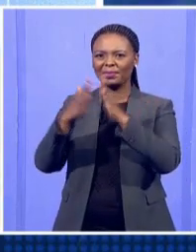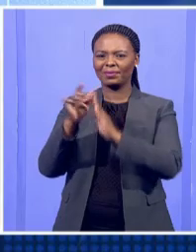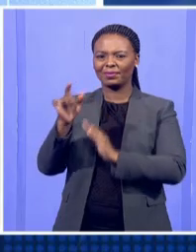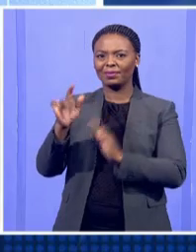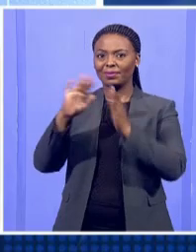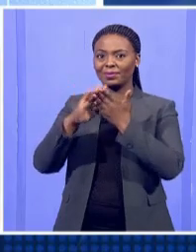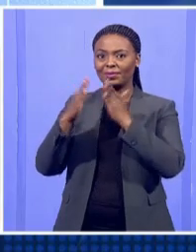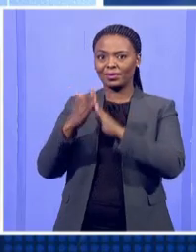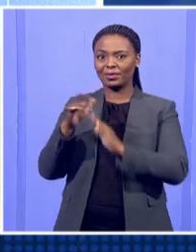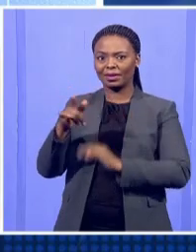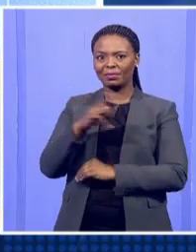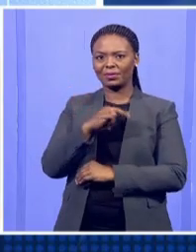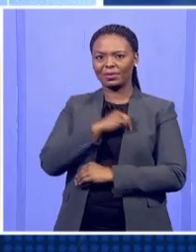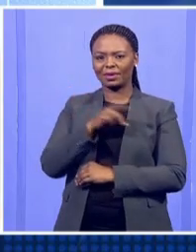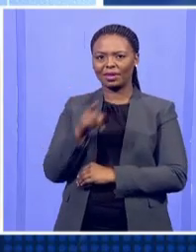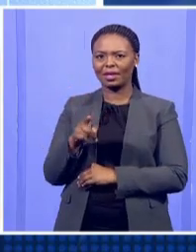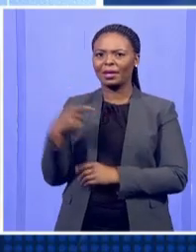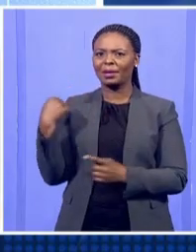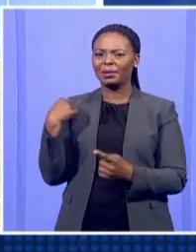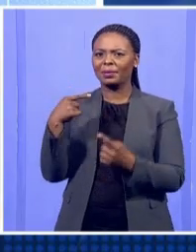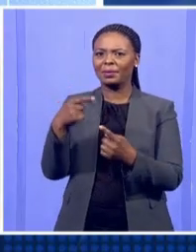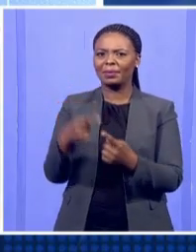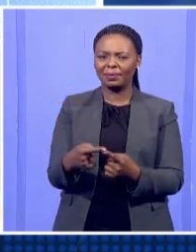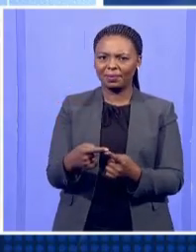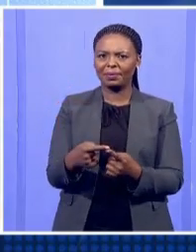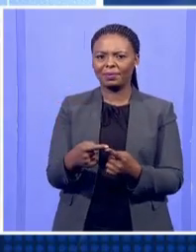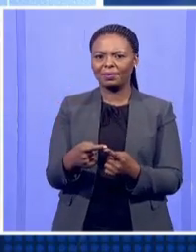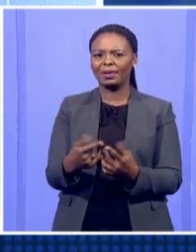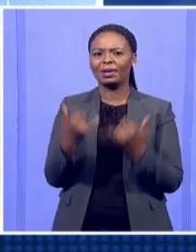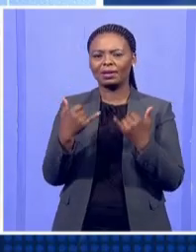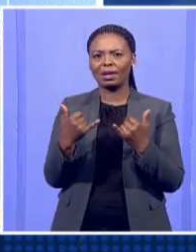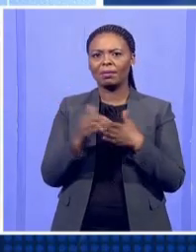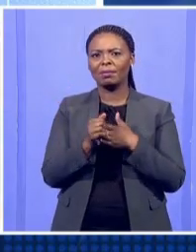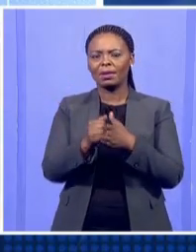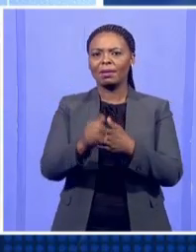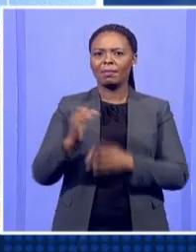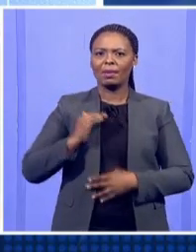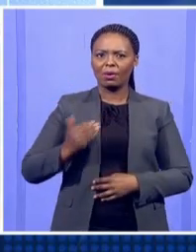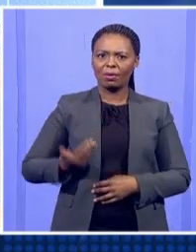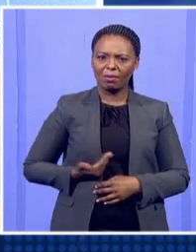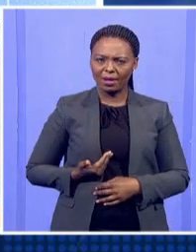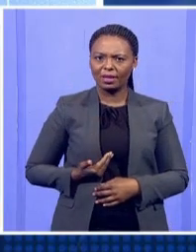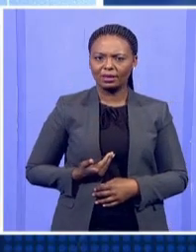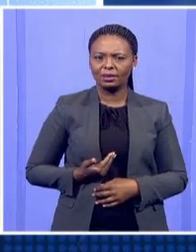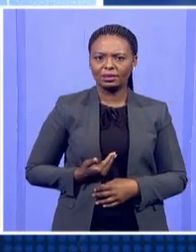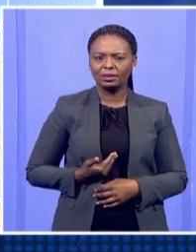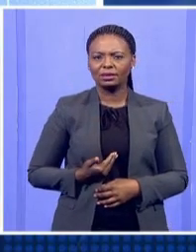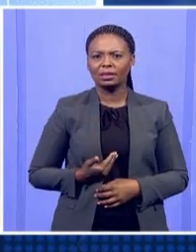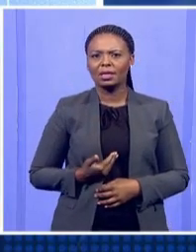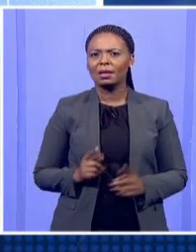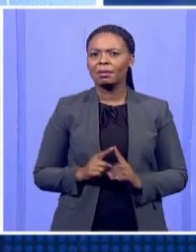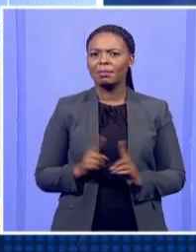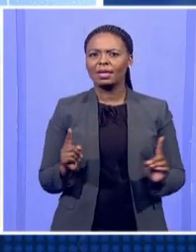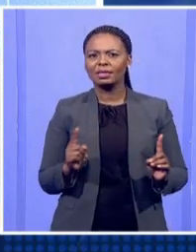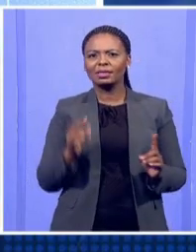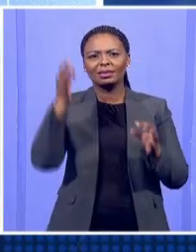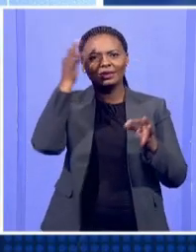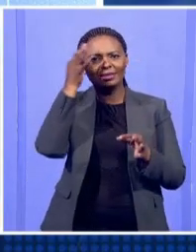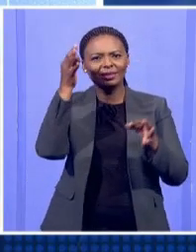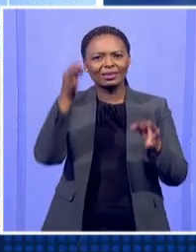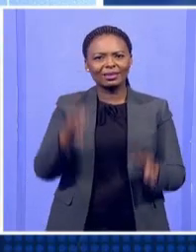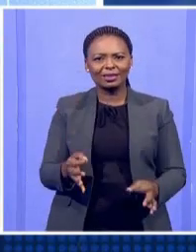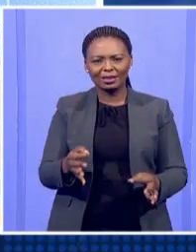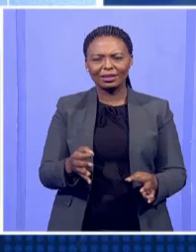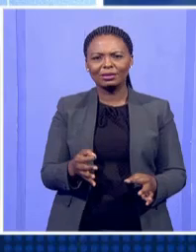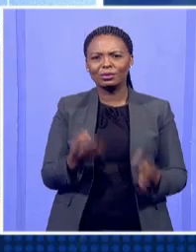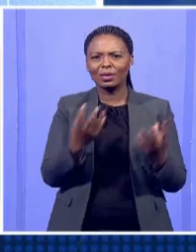very for the longest time has been led by a woman, and we've touched on that. But a lot of that decision to have a female